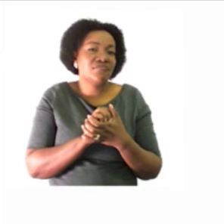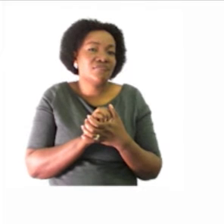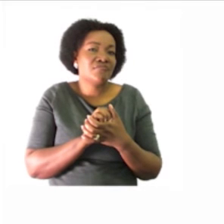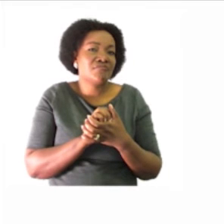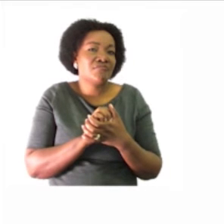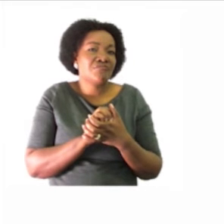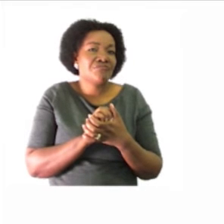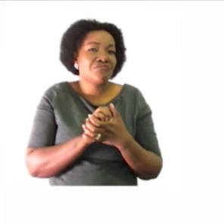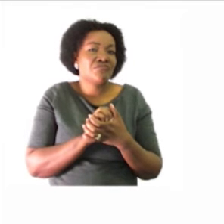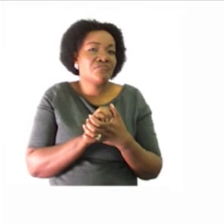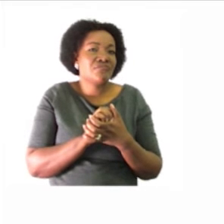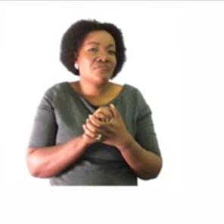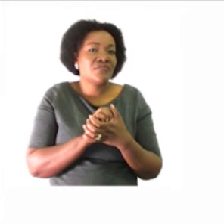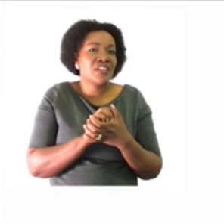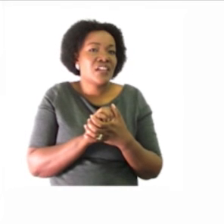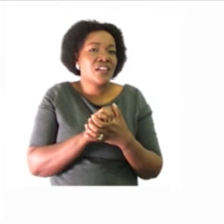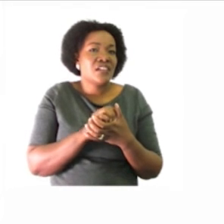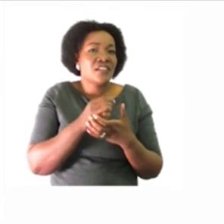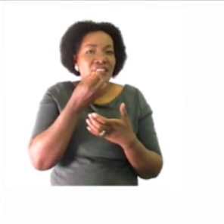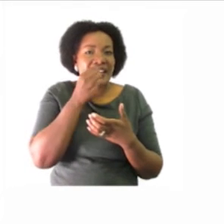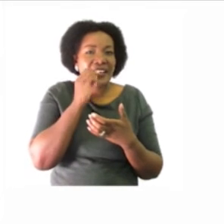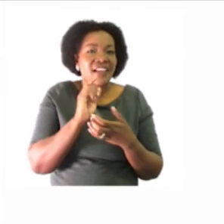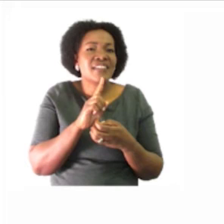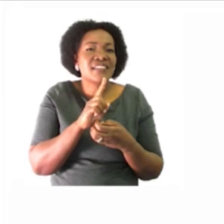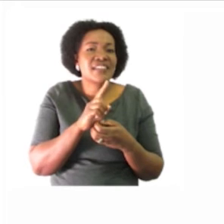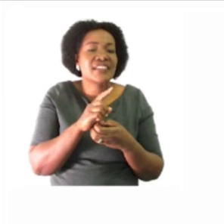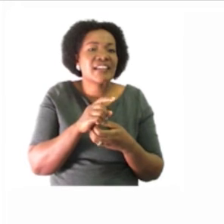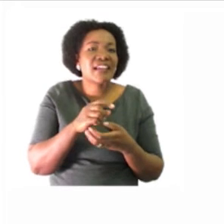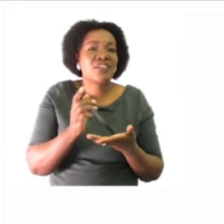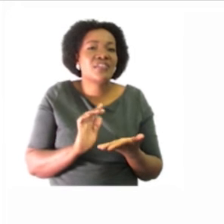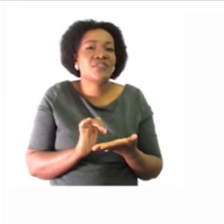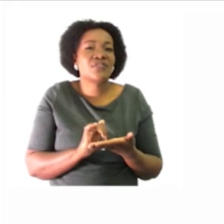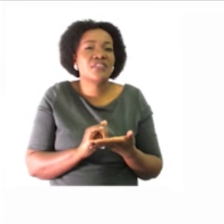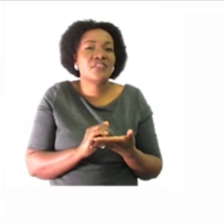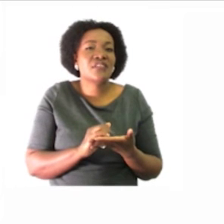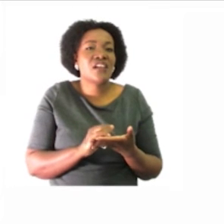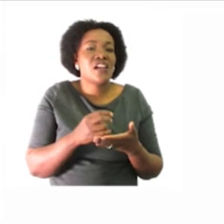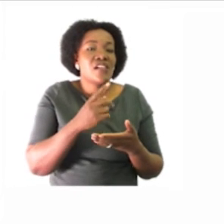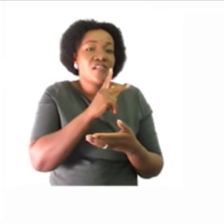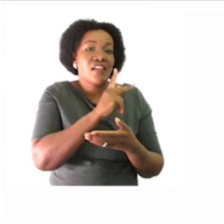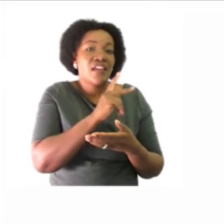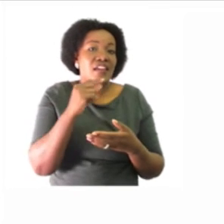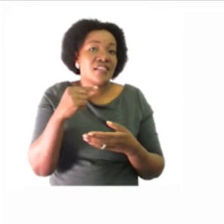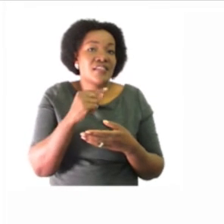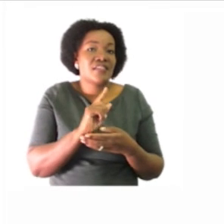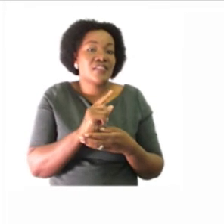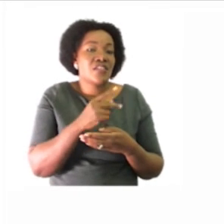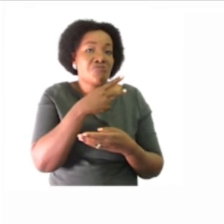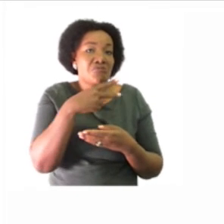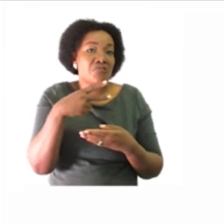weigh about 1 gram. So we have a scale there whereby 1 kilogram equals to